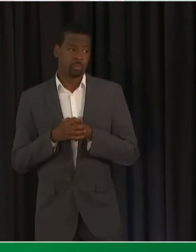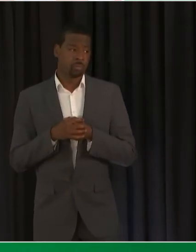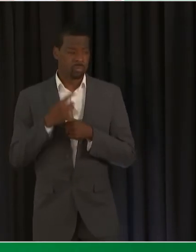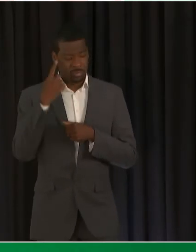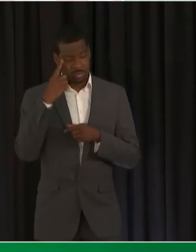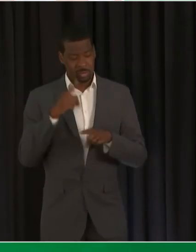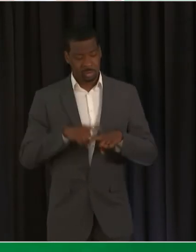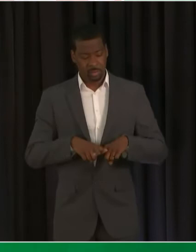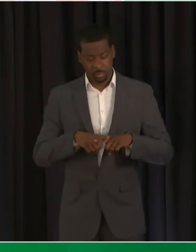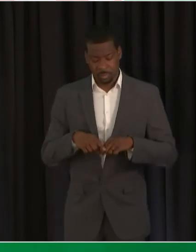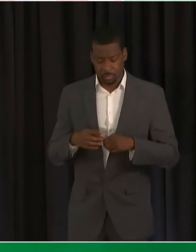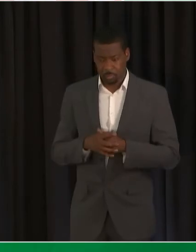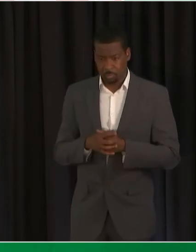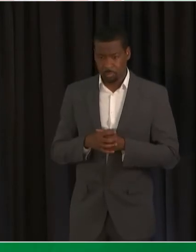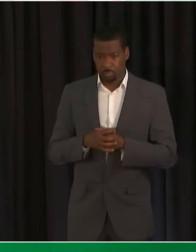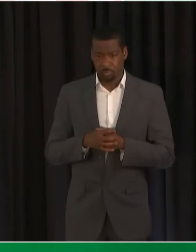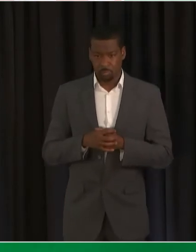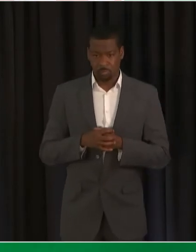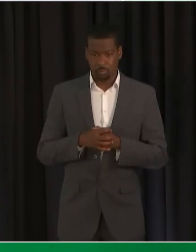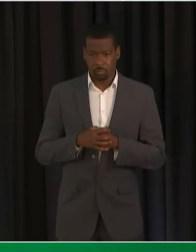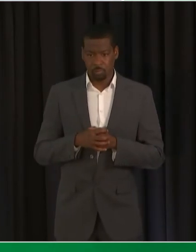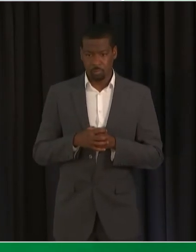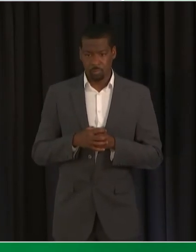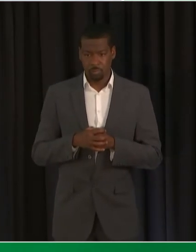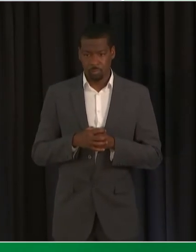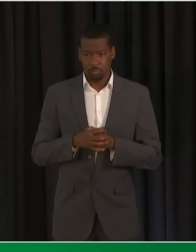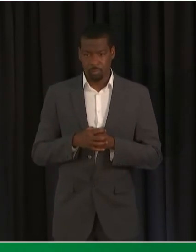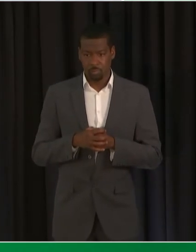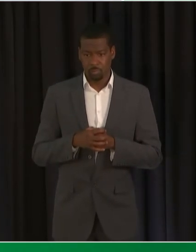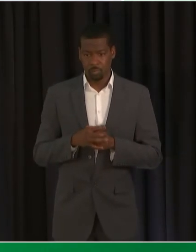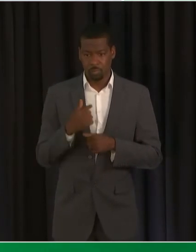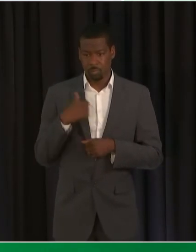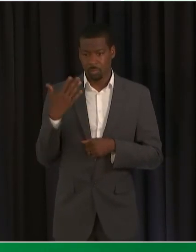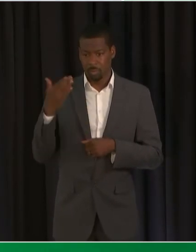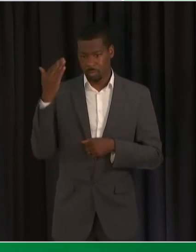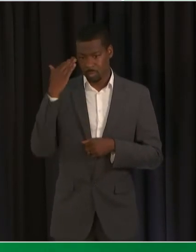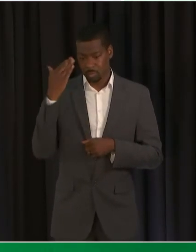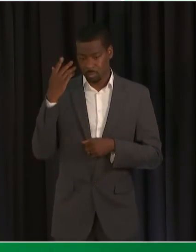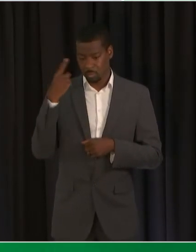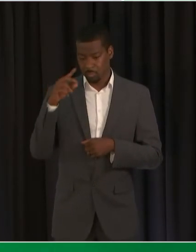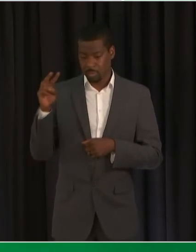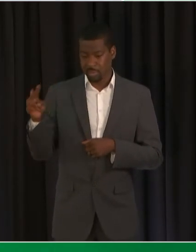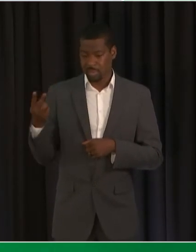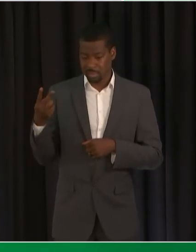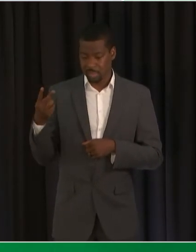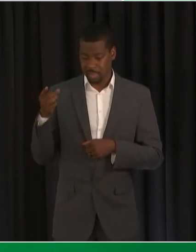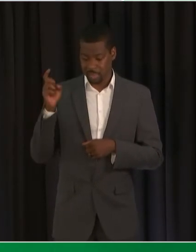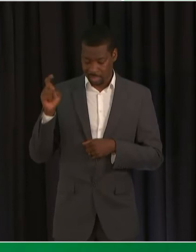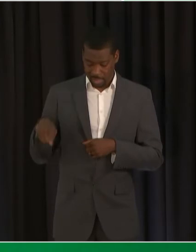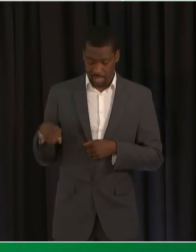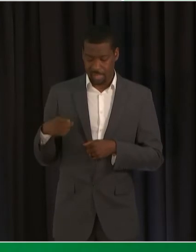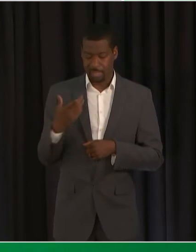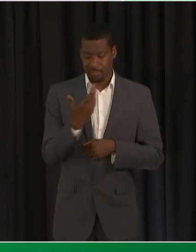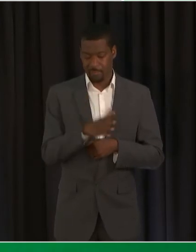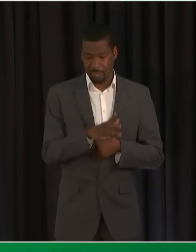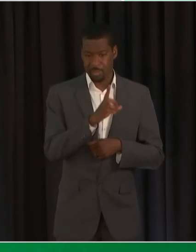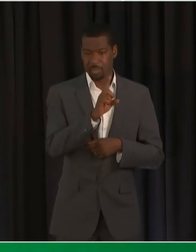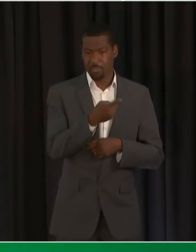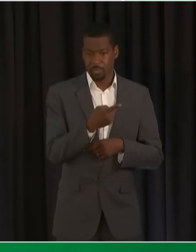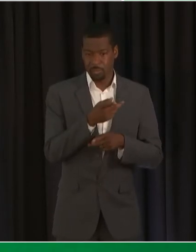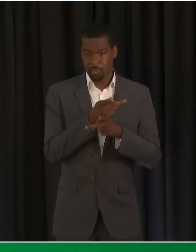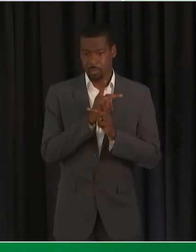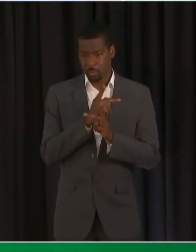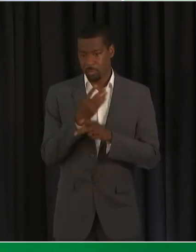think it just depends. So, for example, as we know, to get the second draw, you must have used all the draw